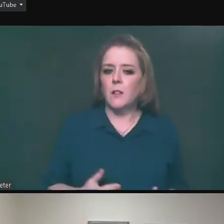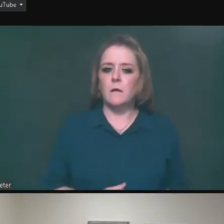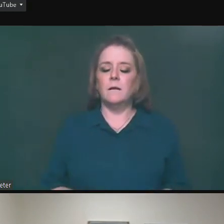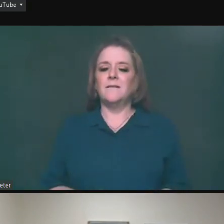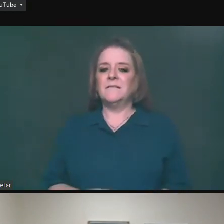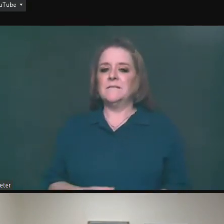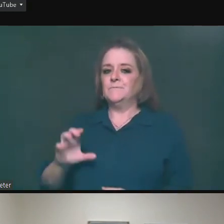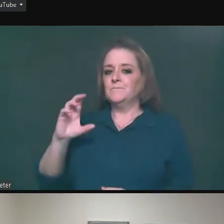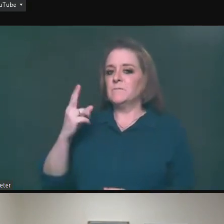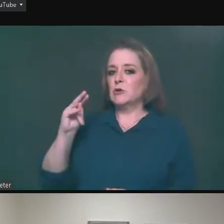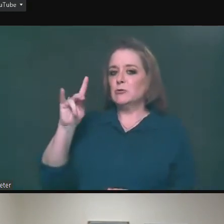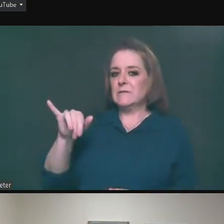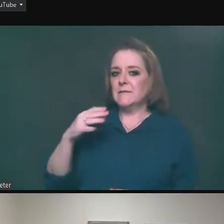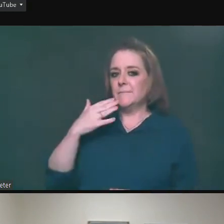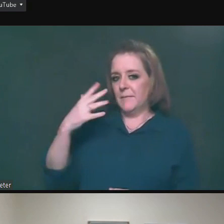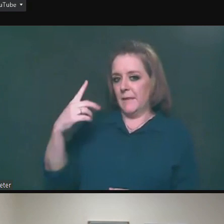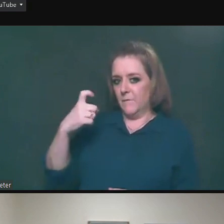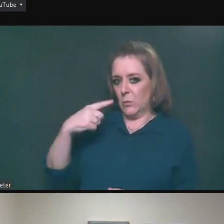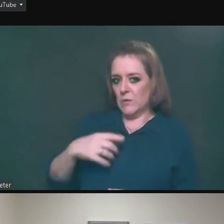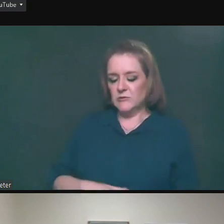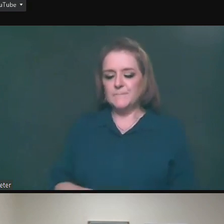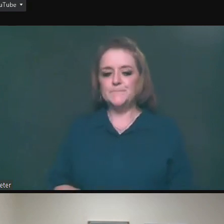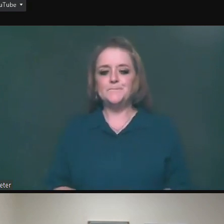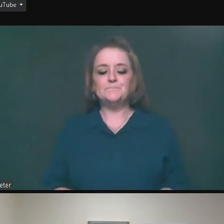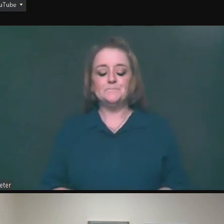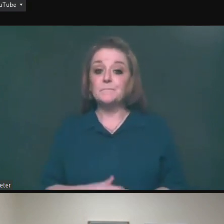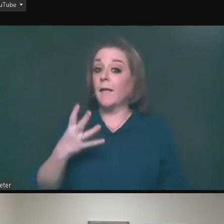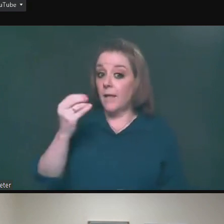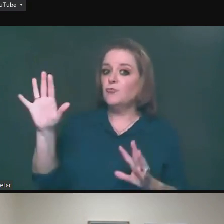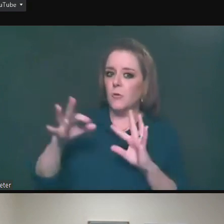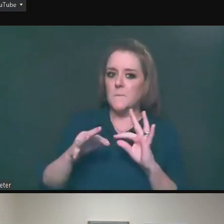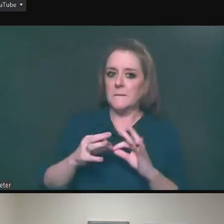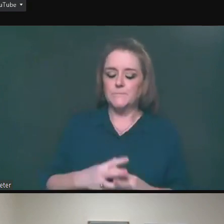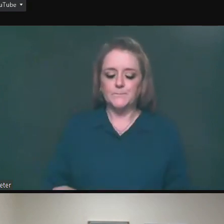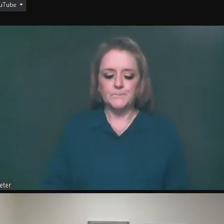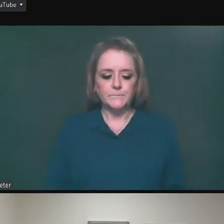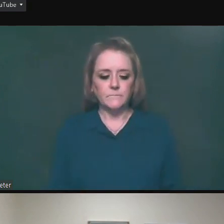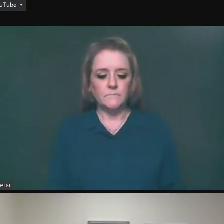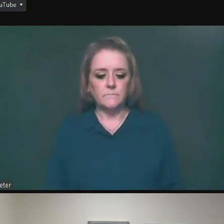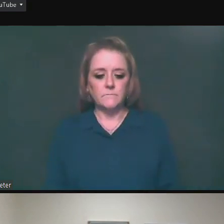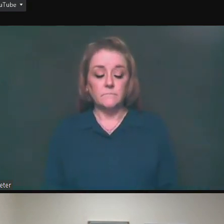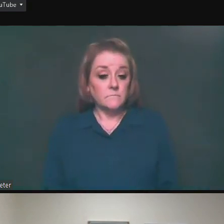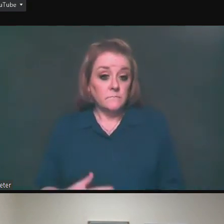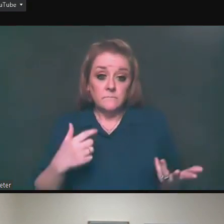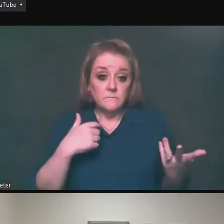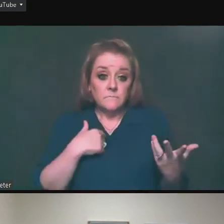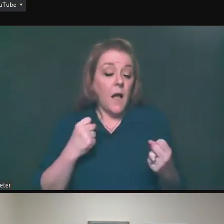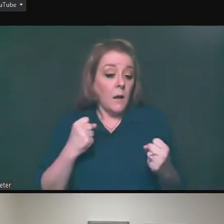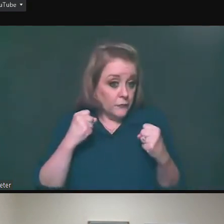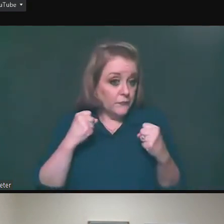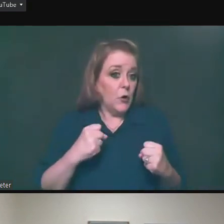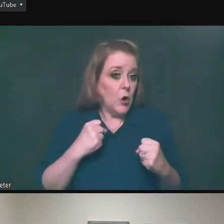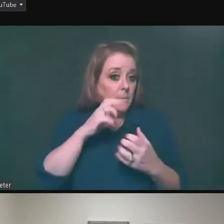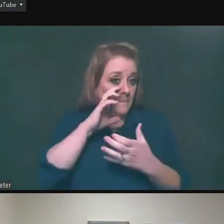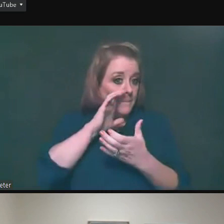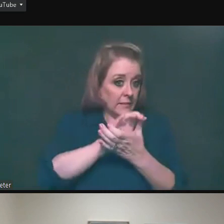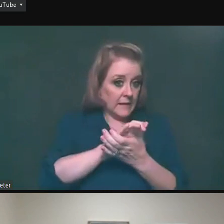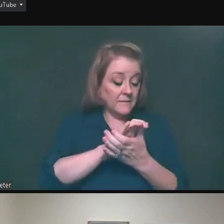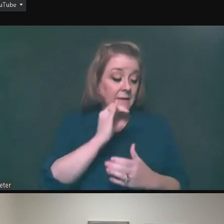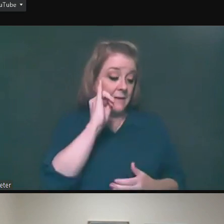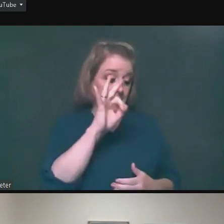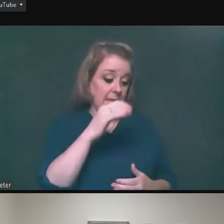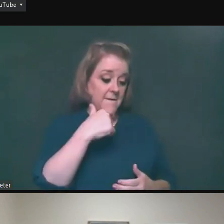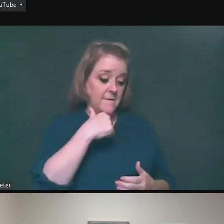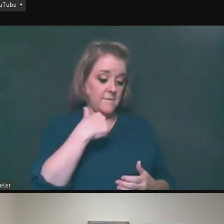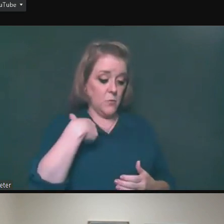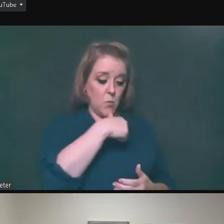Christy, thank you for that question and comment. I am a firm believer that if we are going to recommend